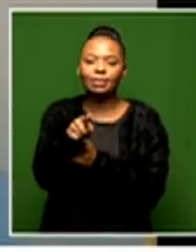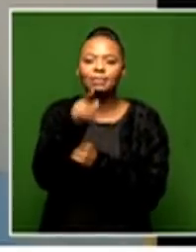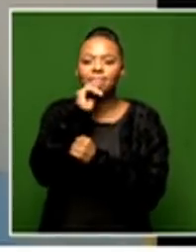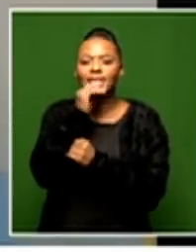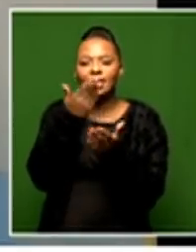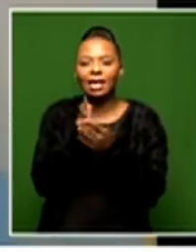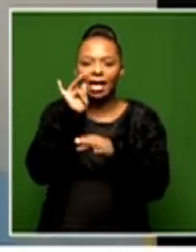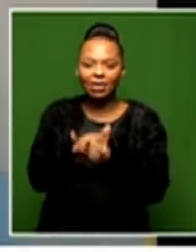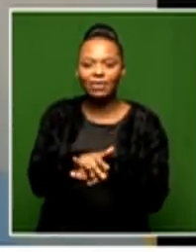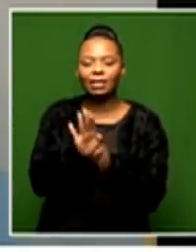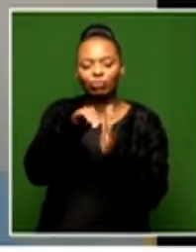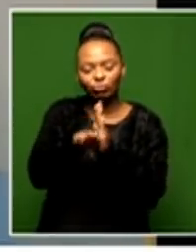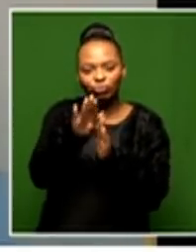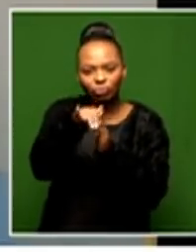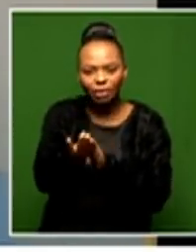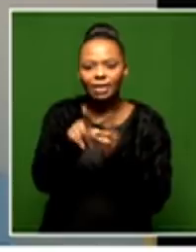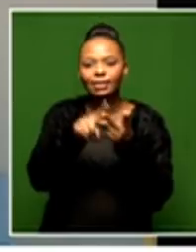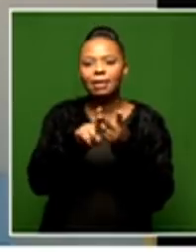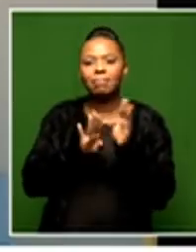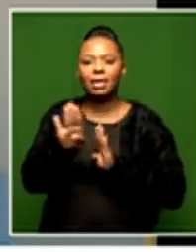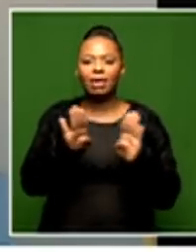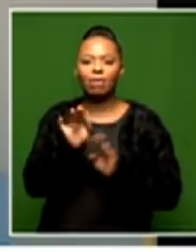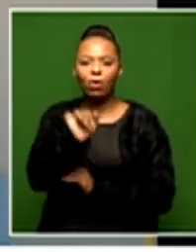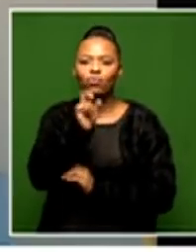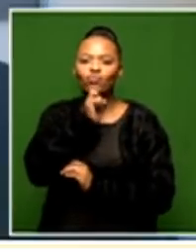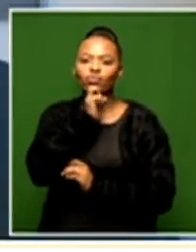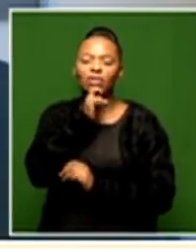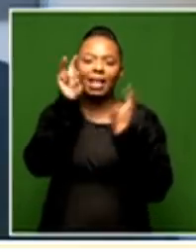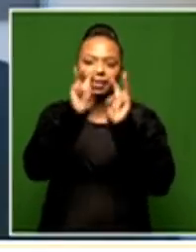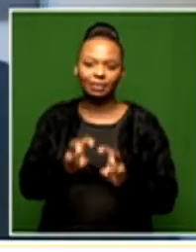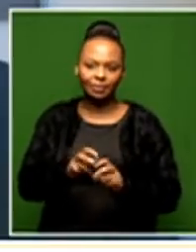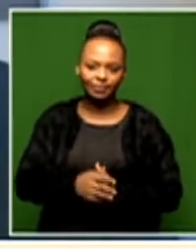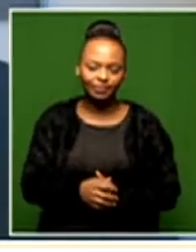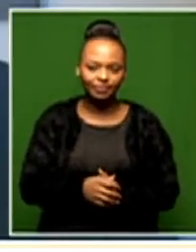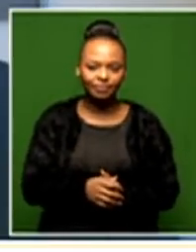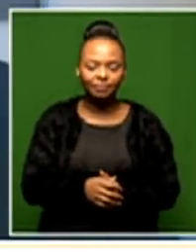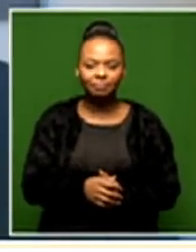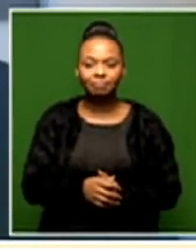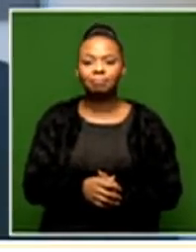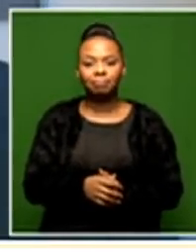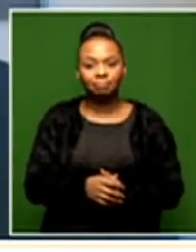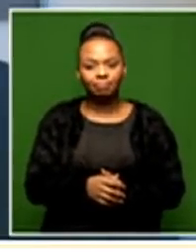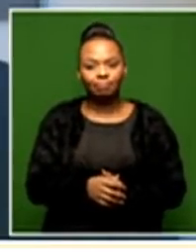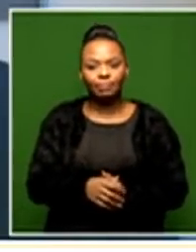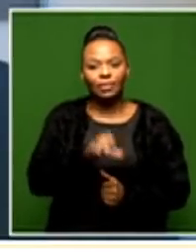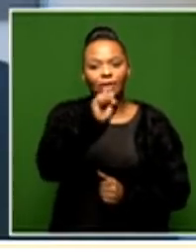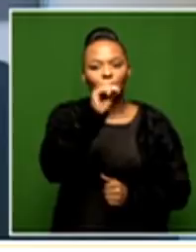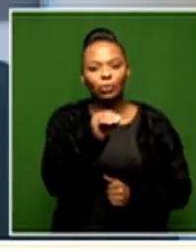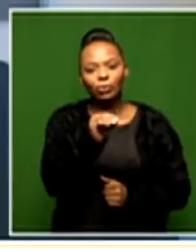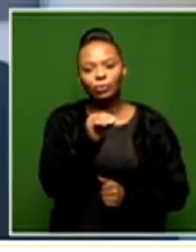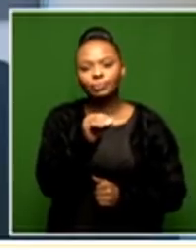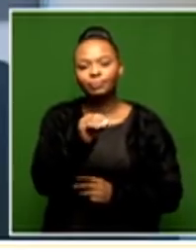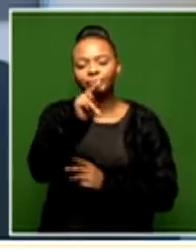the incentives and behavior and usage of electricity. So the National Energy Regulator of South